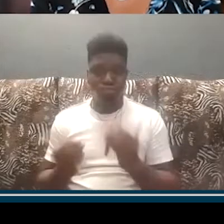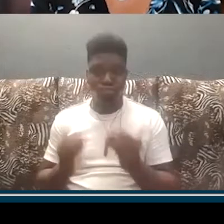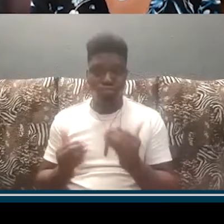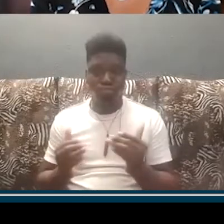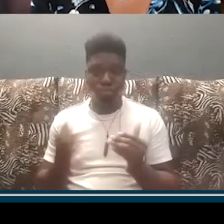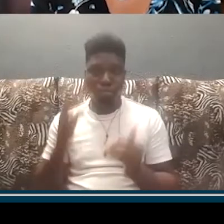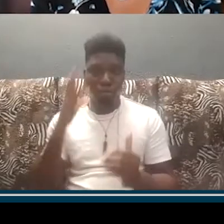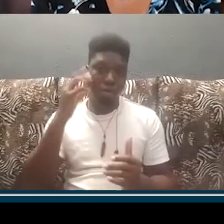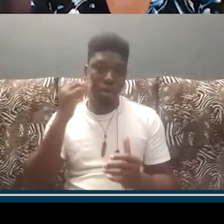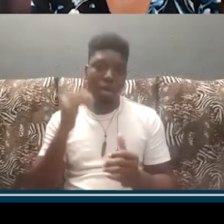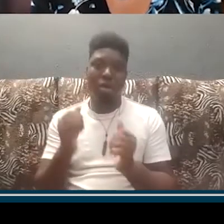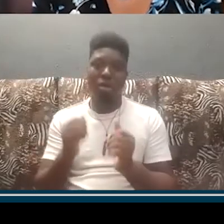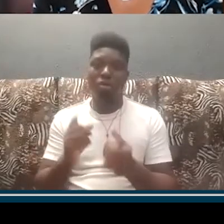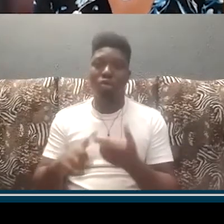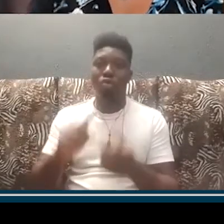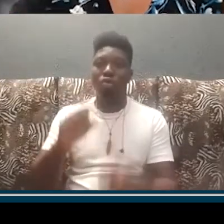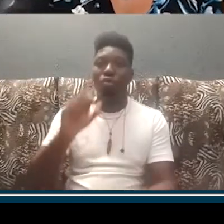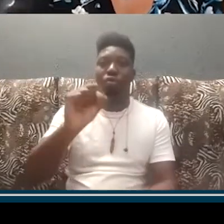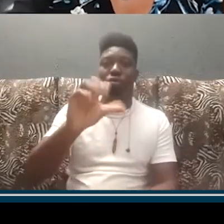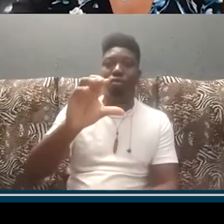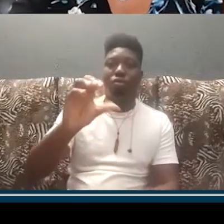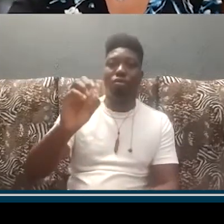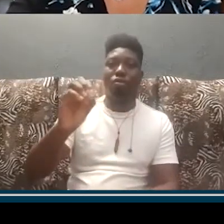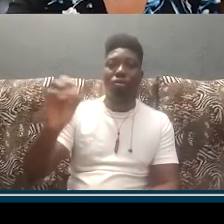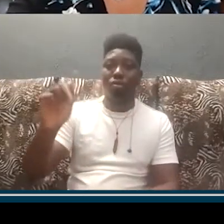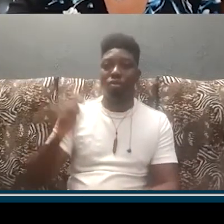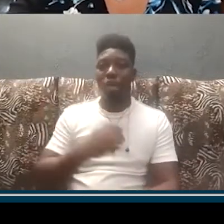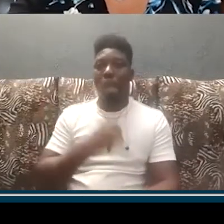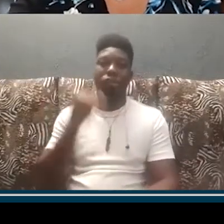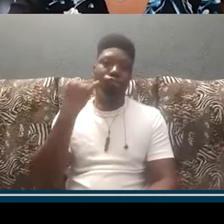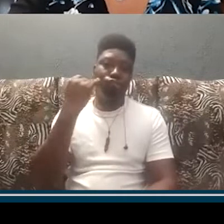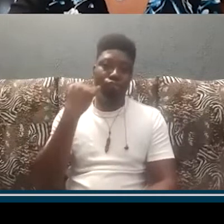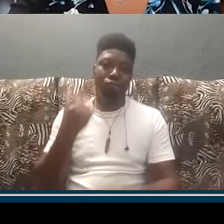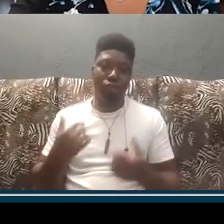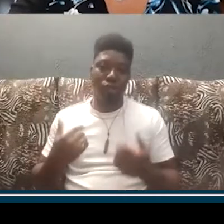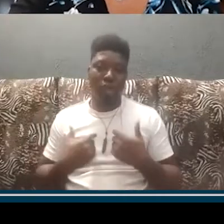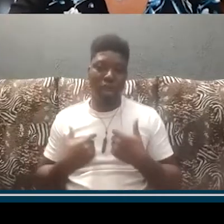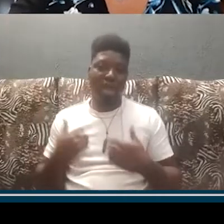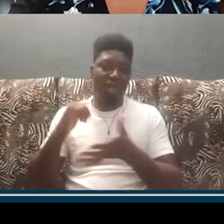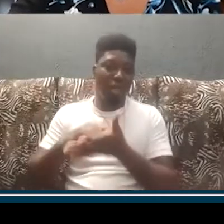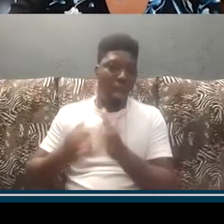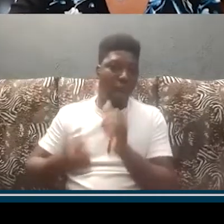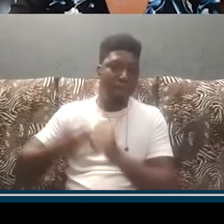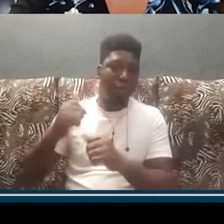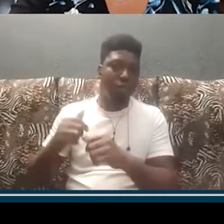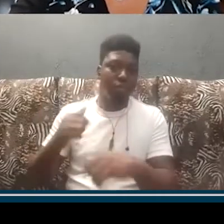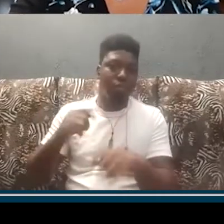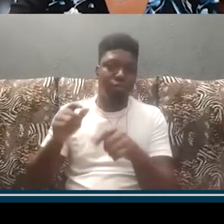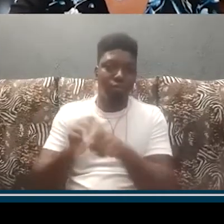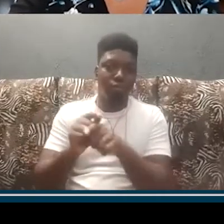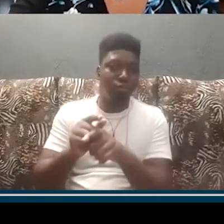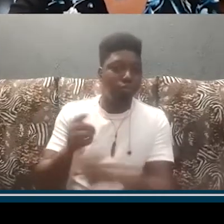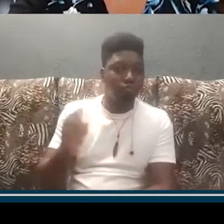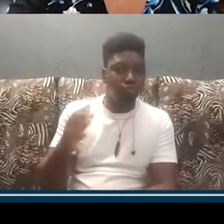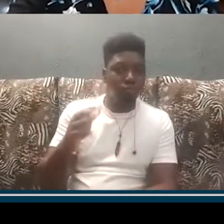I suppose I have, in that I really only started to learn